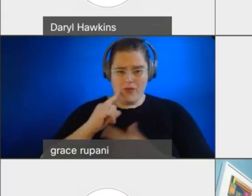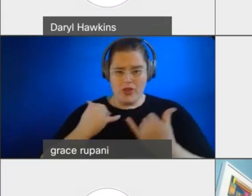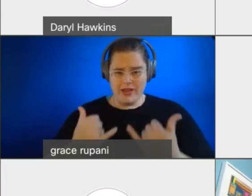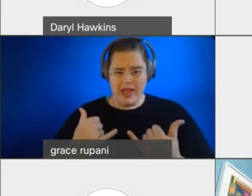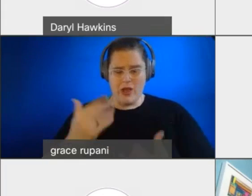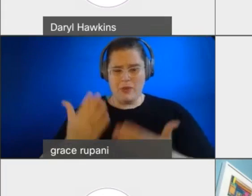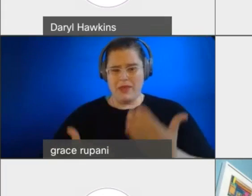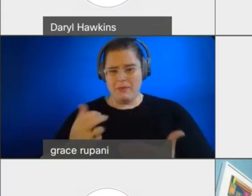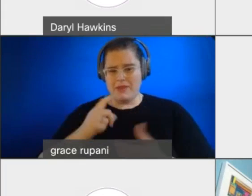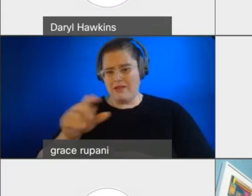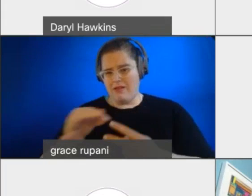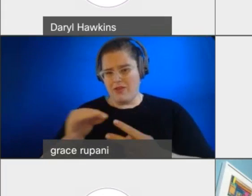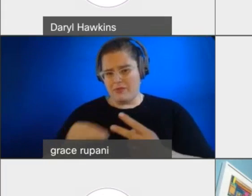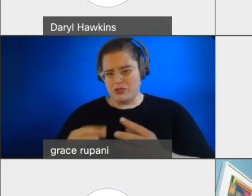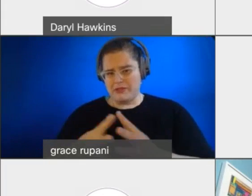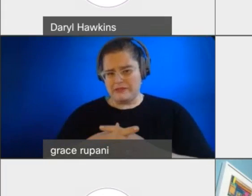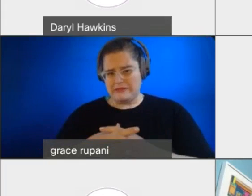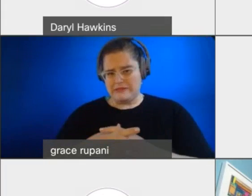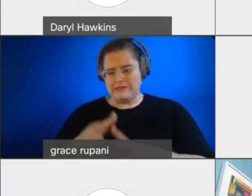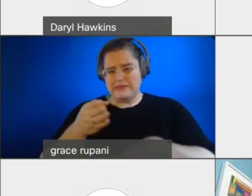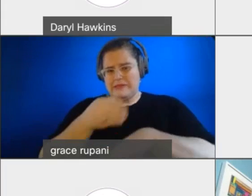an option, but.